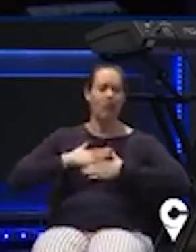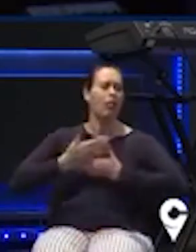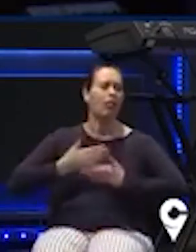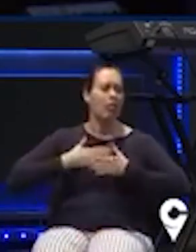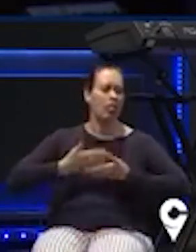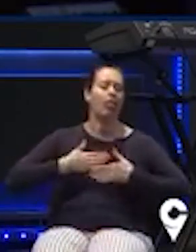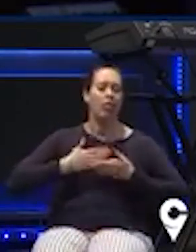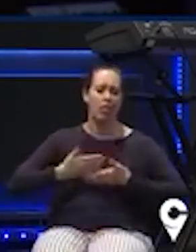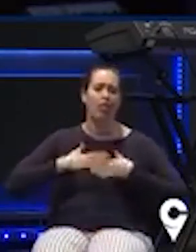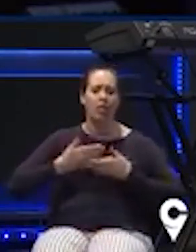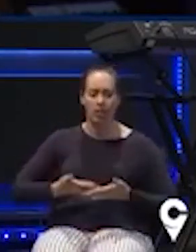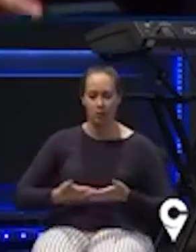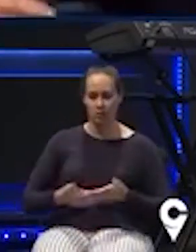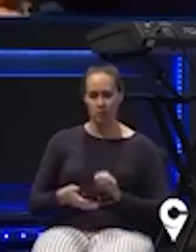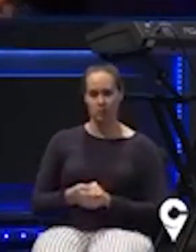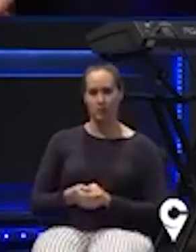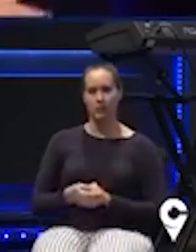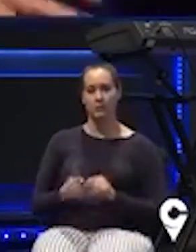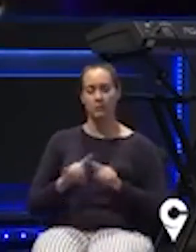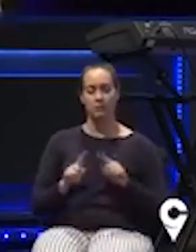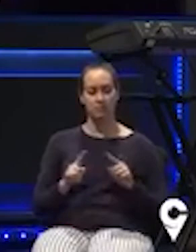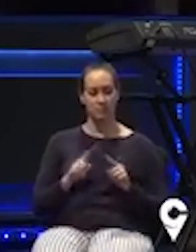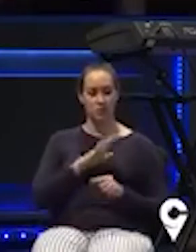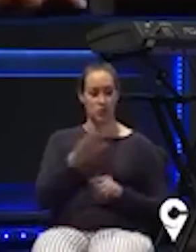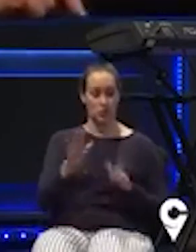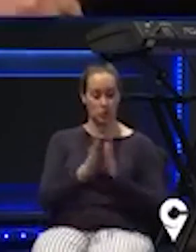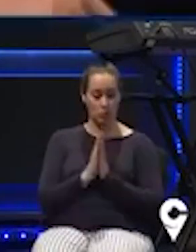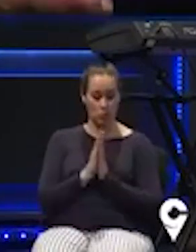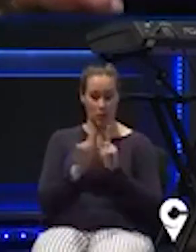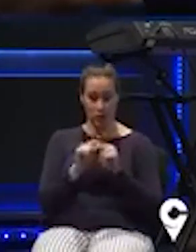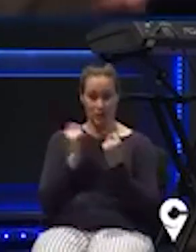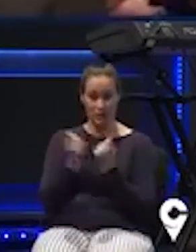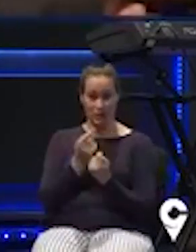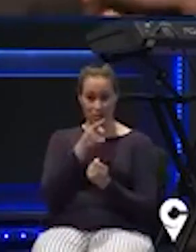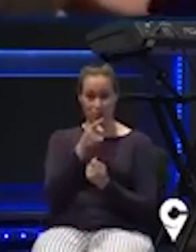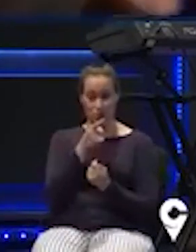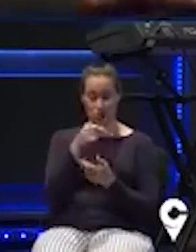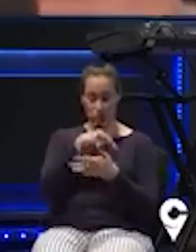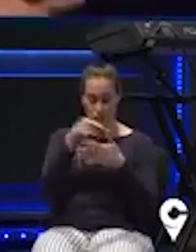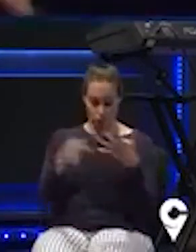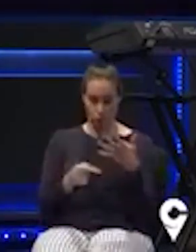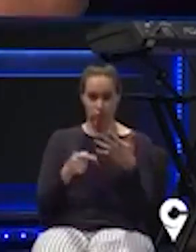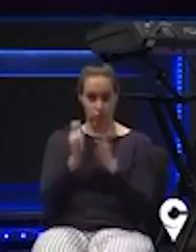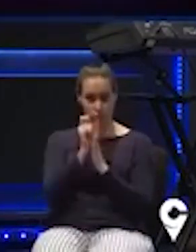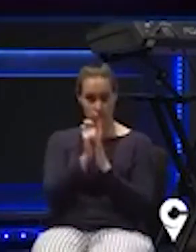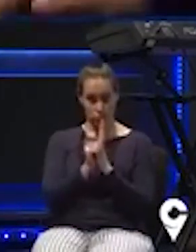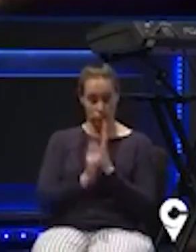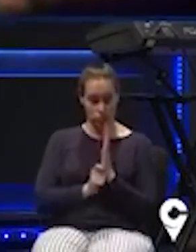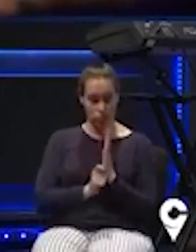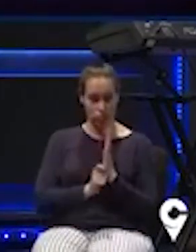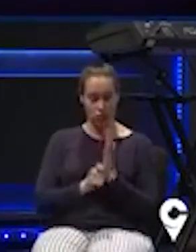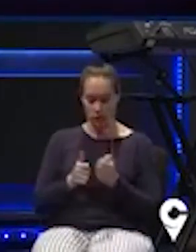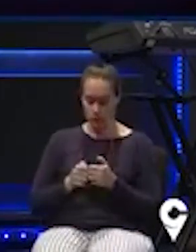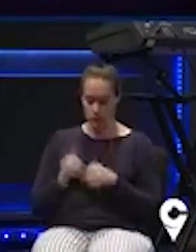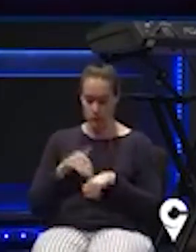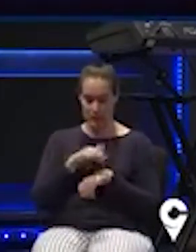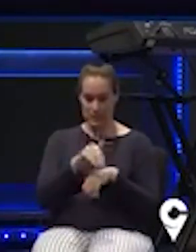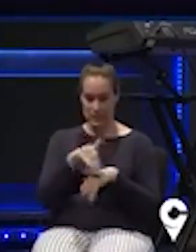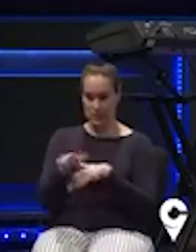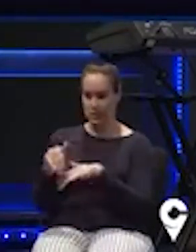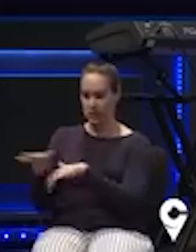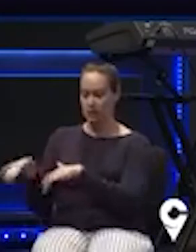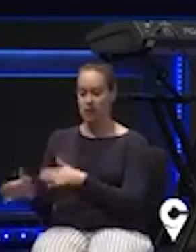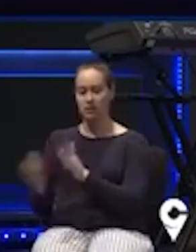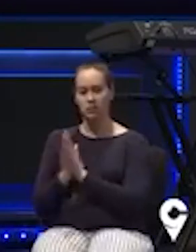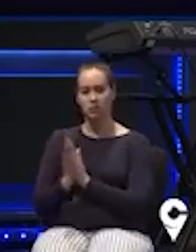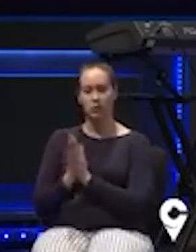you selected over the past week to be that five people on your prayer team that you've got on your phone now. You just click that one time, send them a text, all five of them get it, those five. Sometimes you